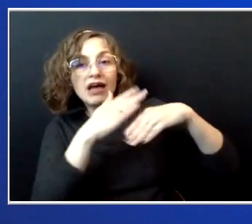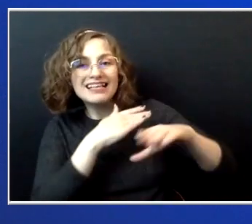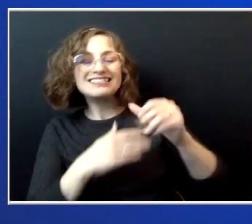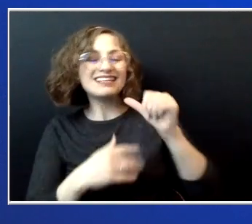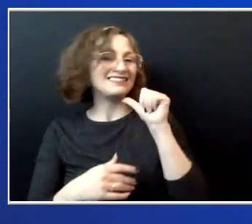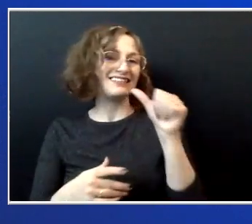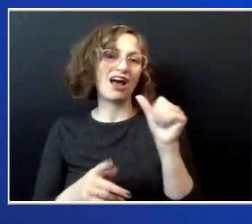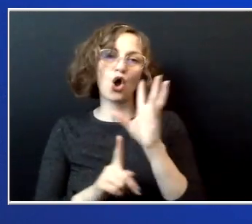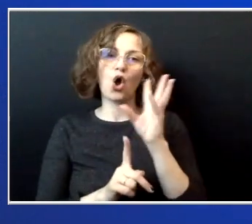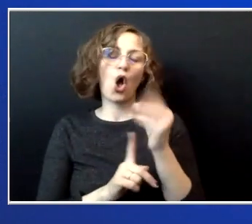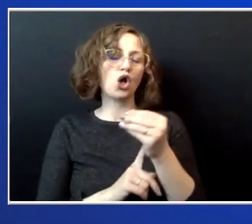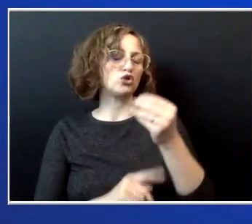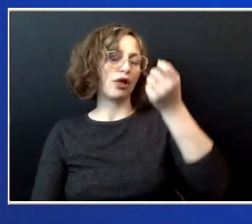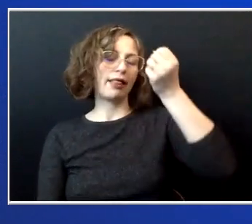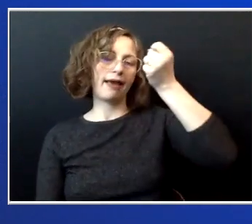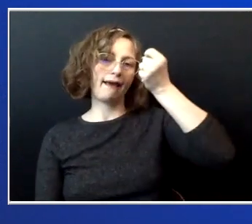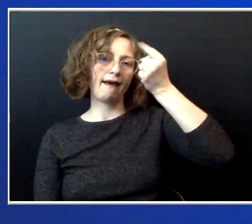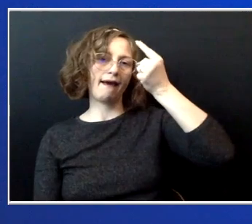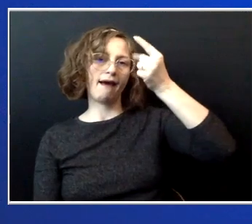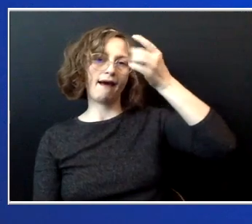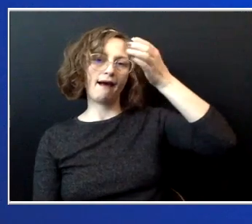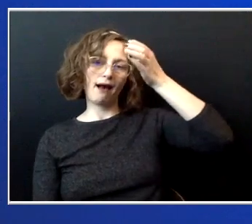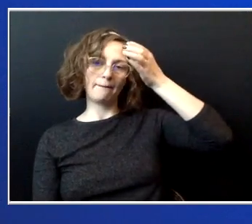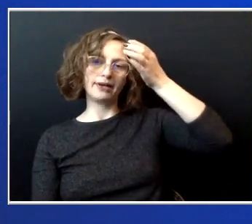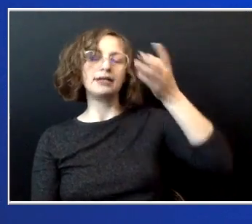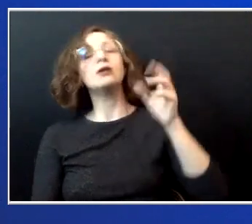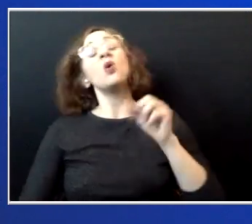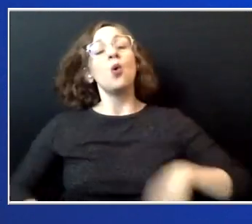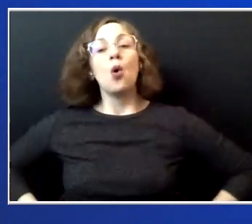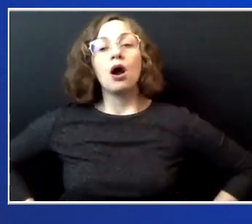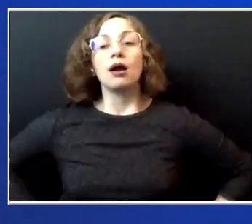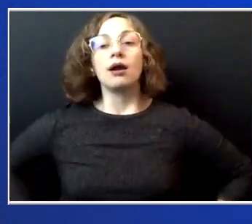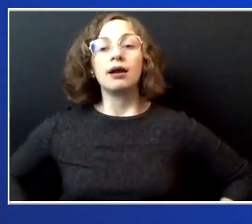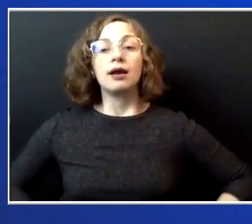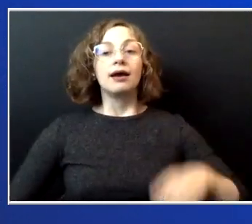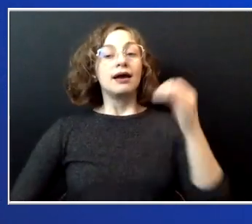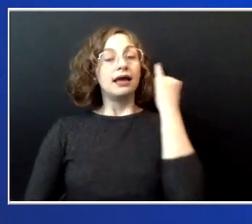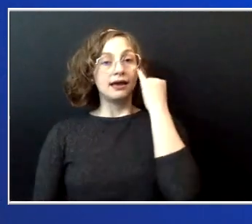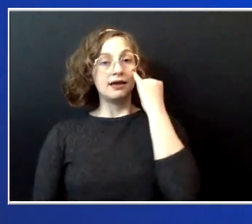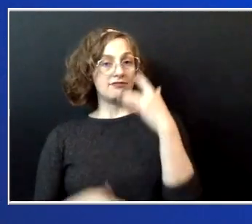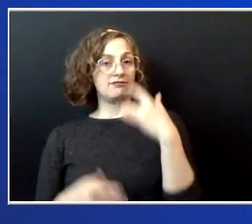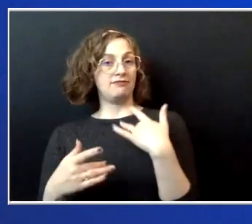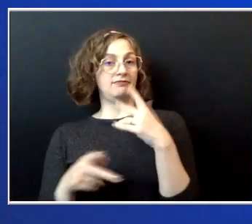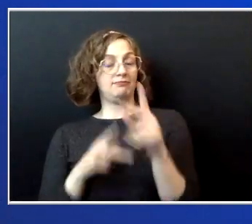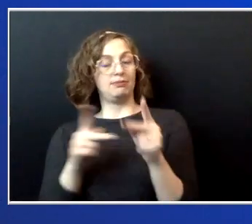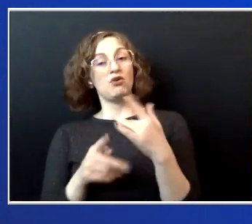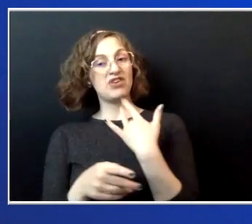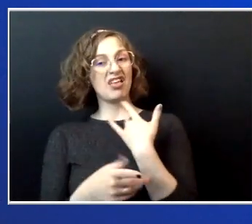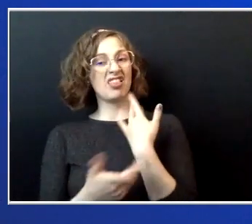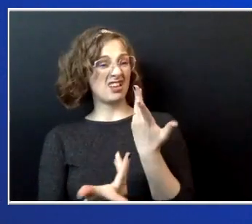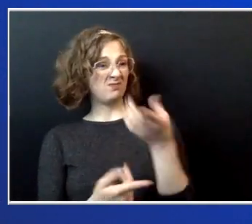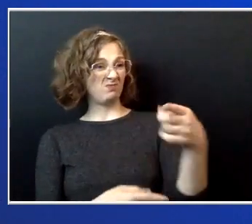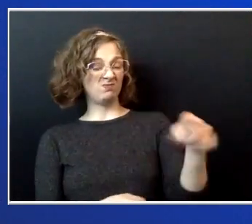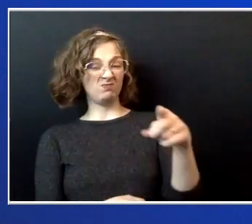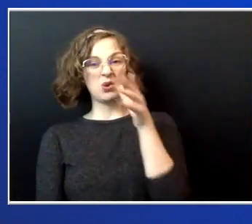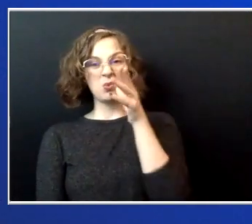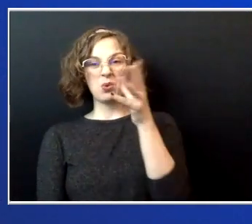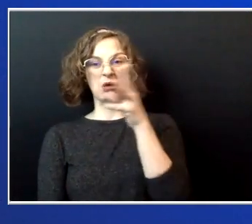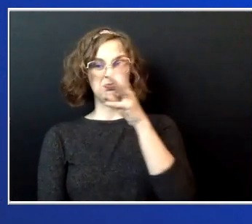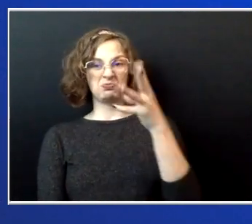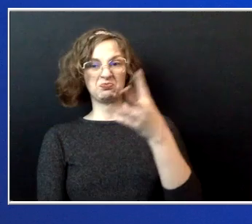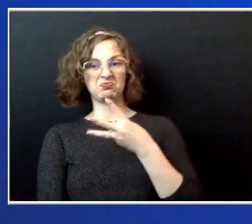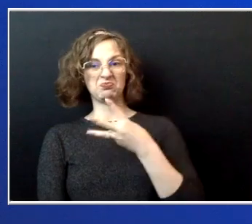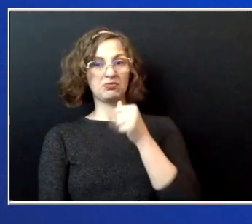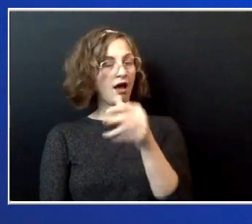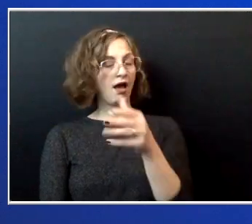if the persons don't believe that they will be listened to, they also can be considered a desert, just not having access and not